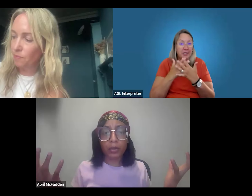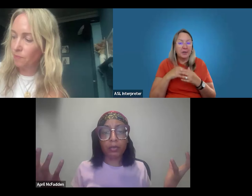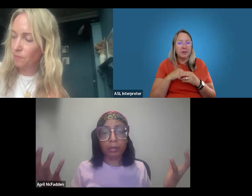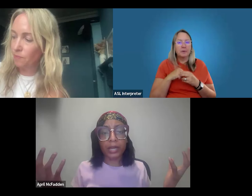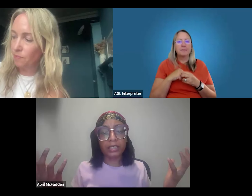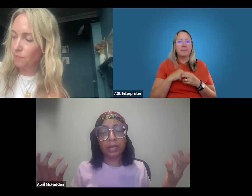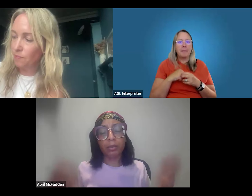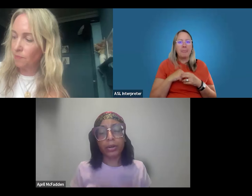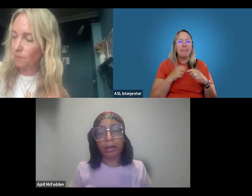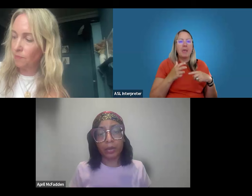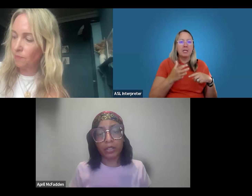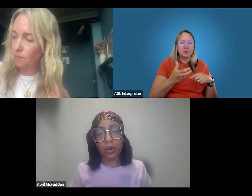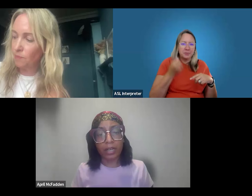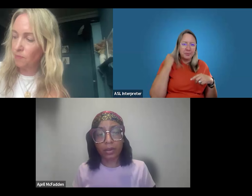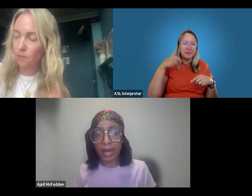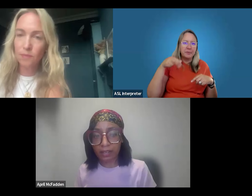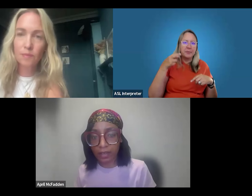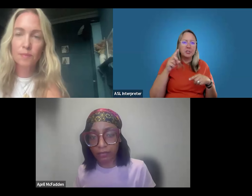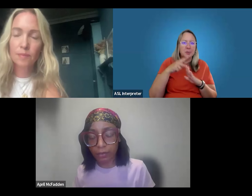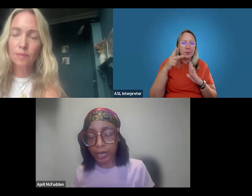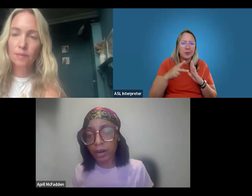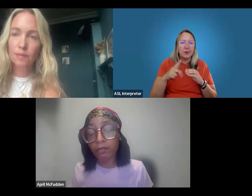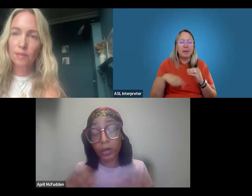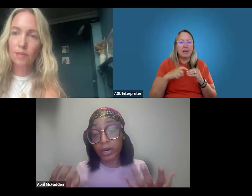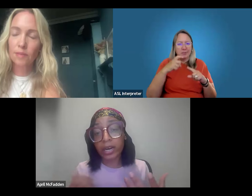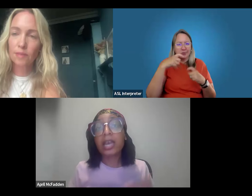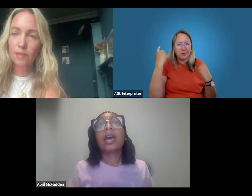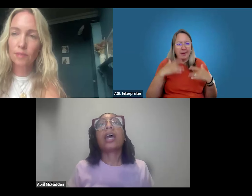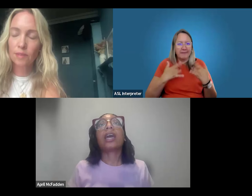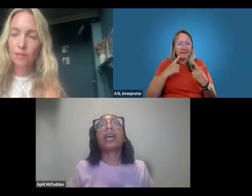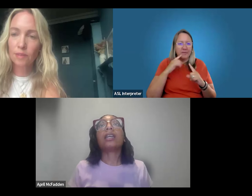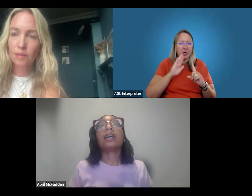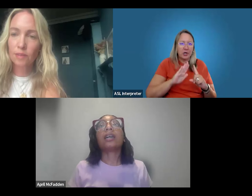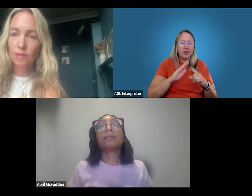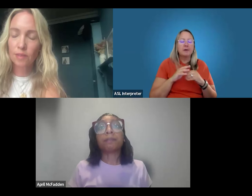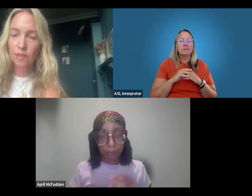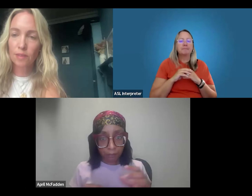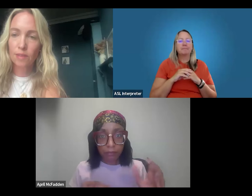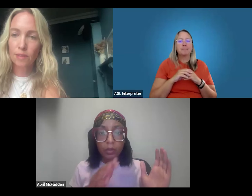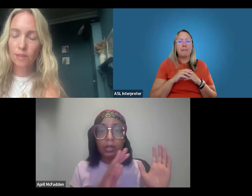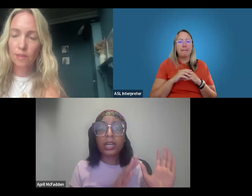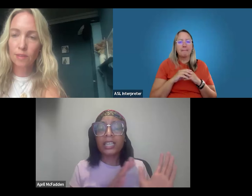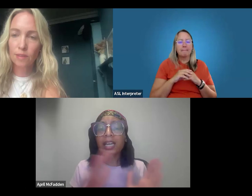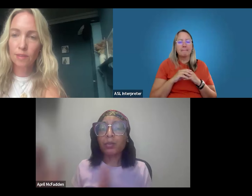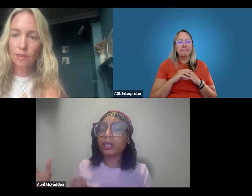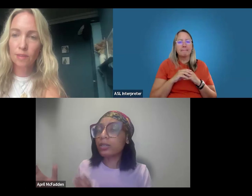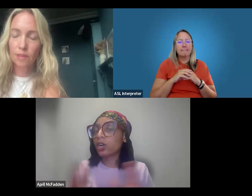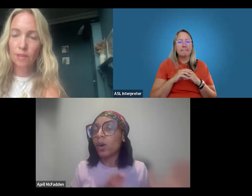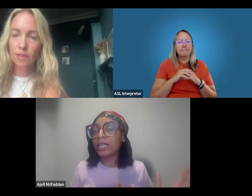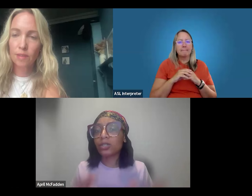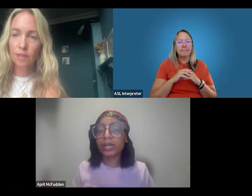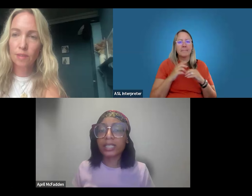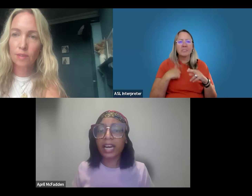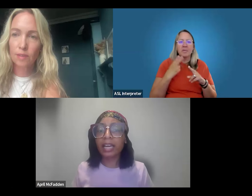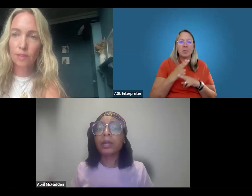being removed from a PhD program. And it was quite a traumatic event for her. And we use